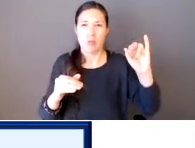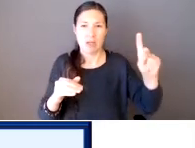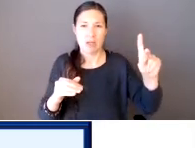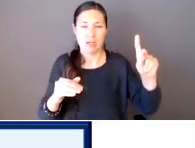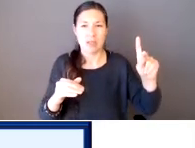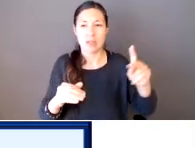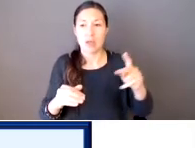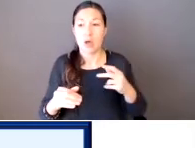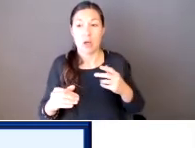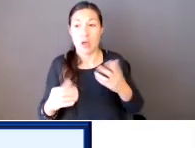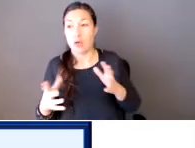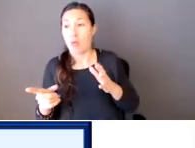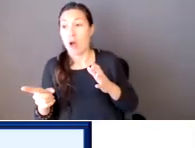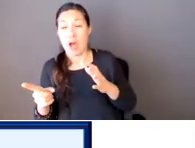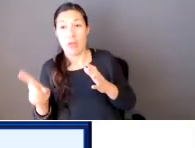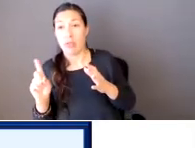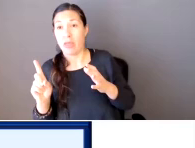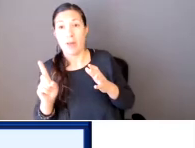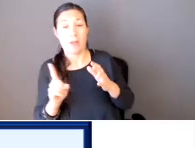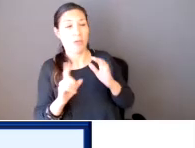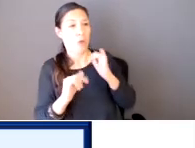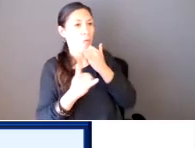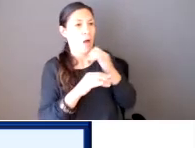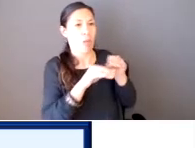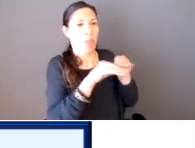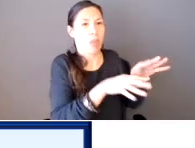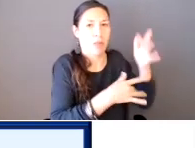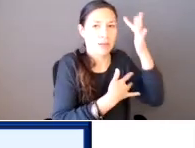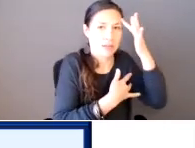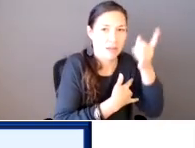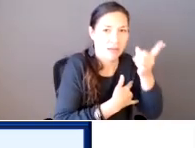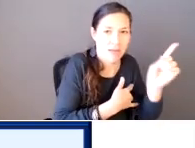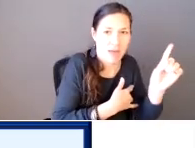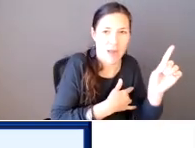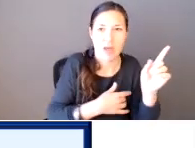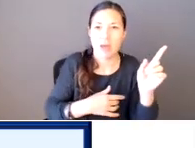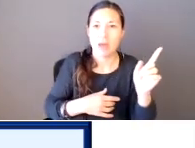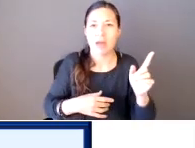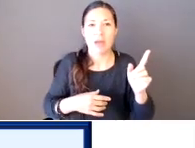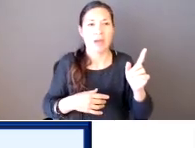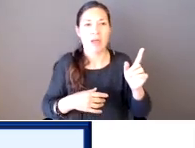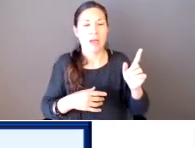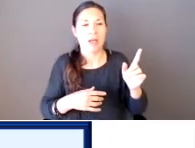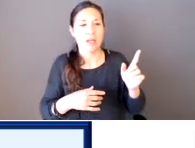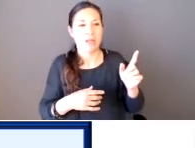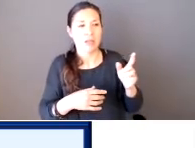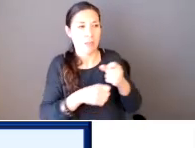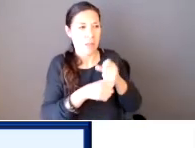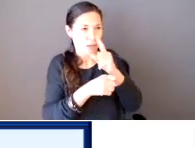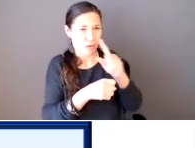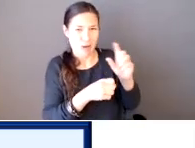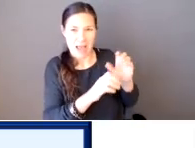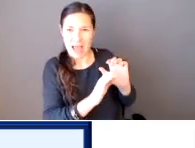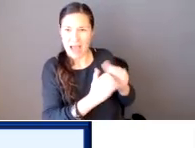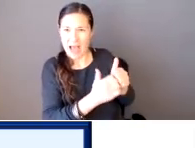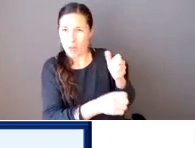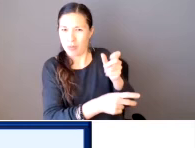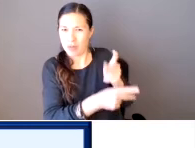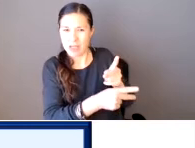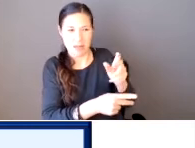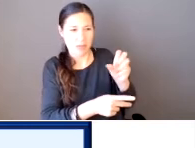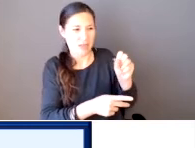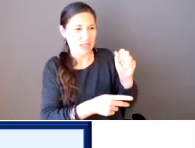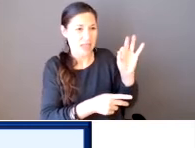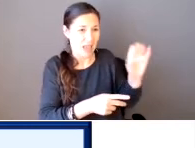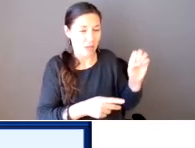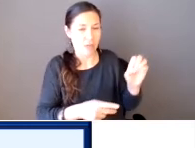to an elder. It was a lot of figuring out the best way to keep everybody safe. As home